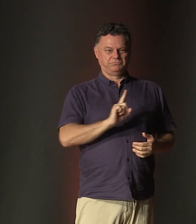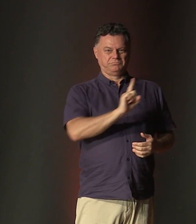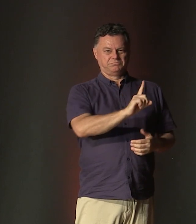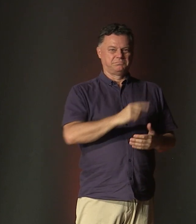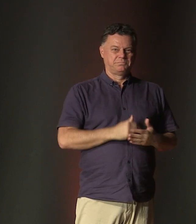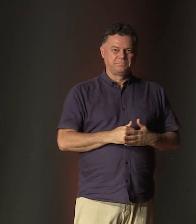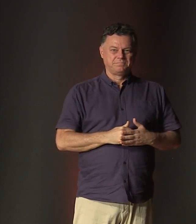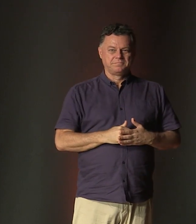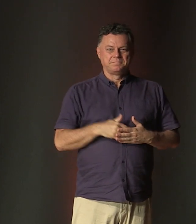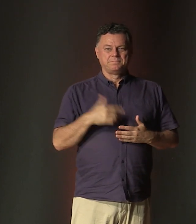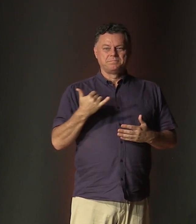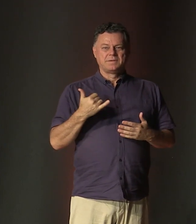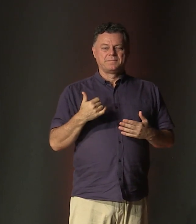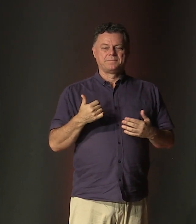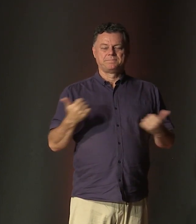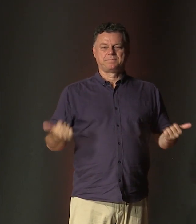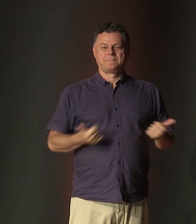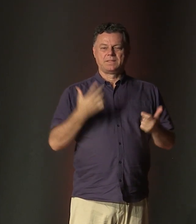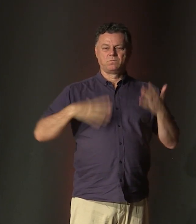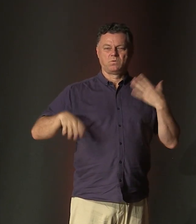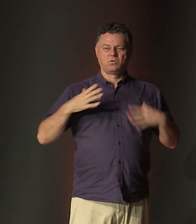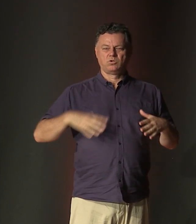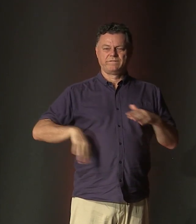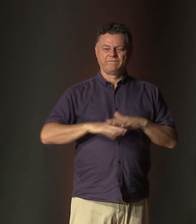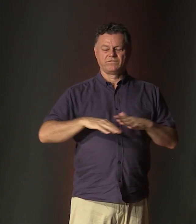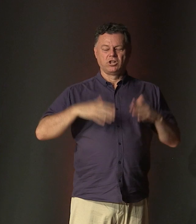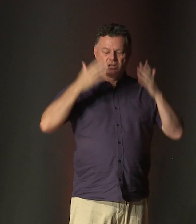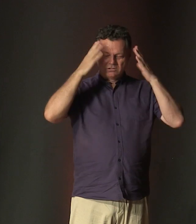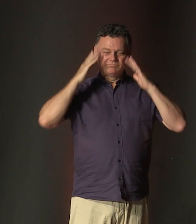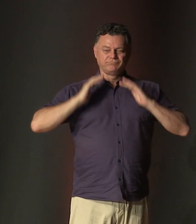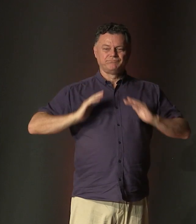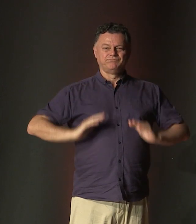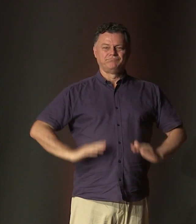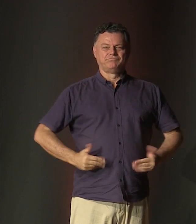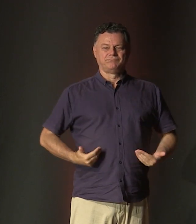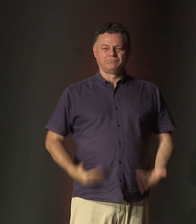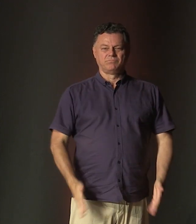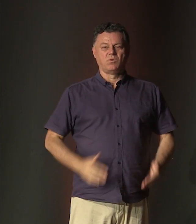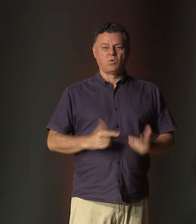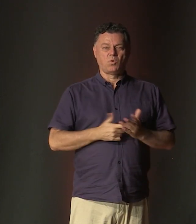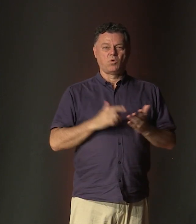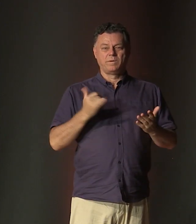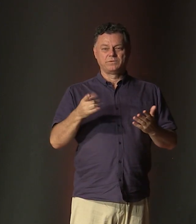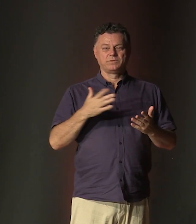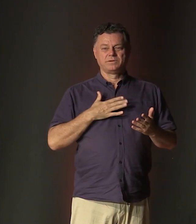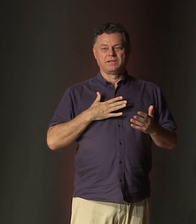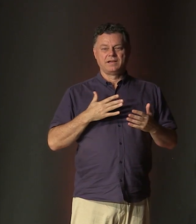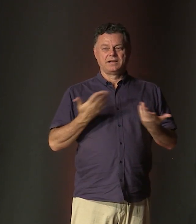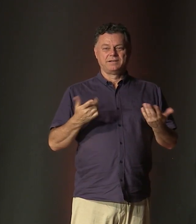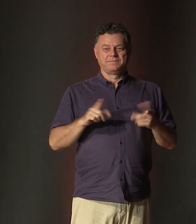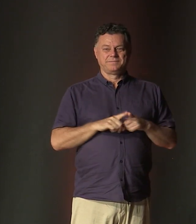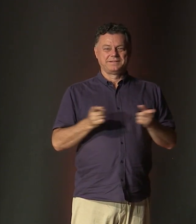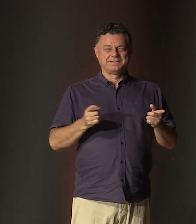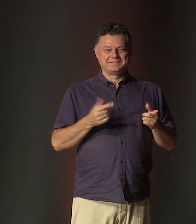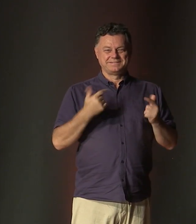might cover up with layers upon layers, or you might feel more comfortable in swimmers made of fishing line